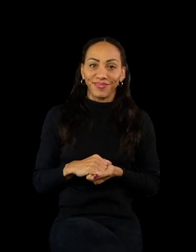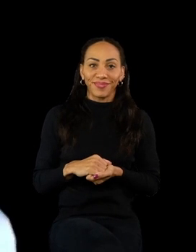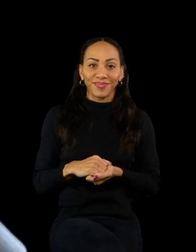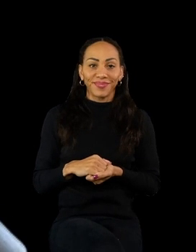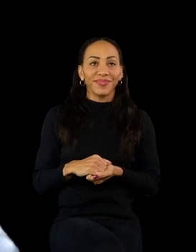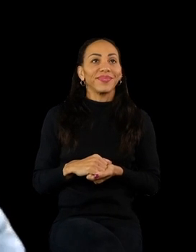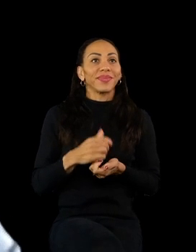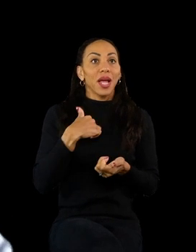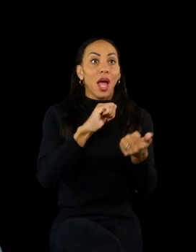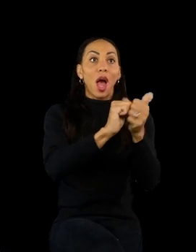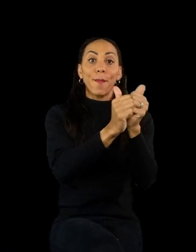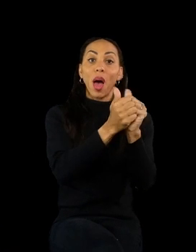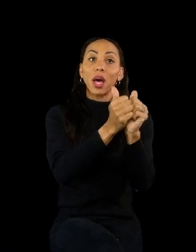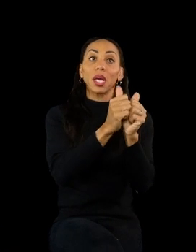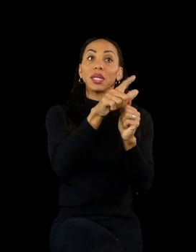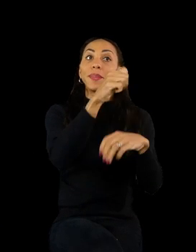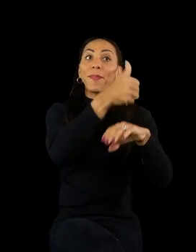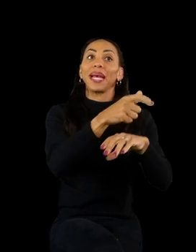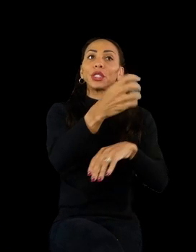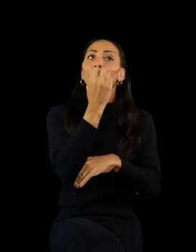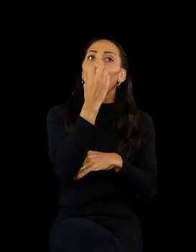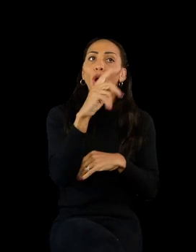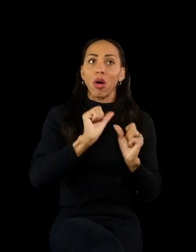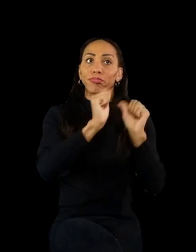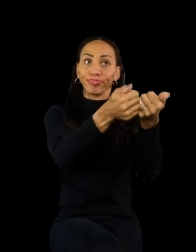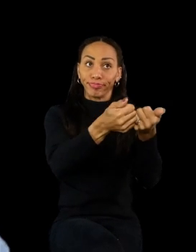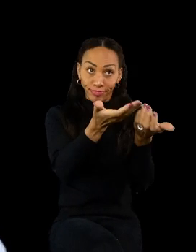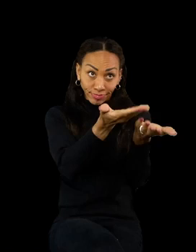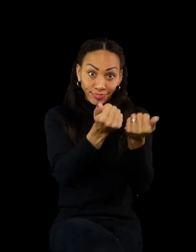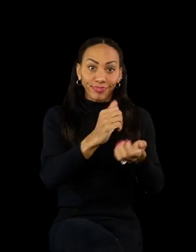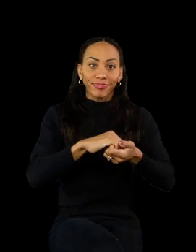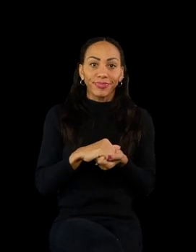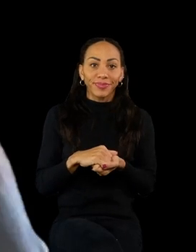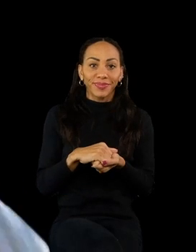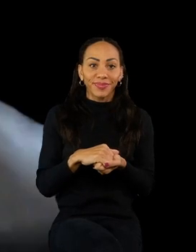thank you. Well, let's go to our partners over in Hong Kong then.